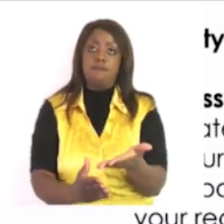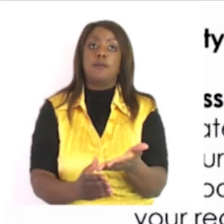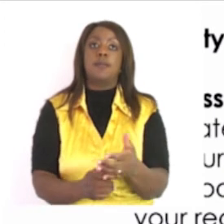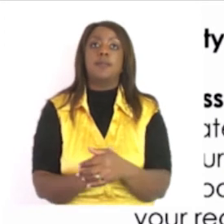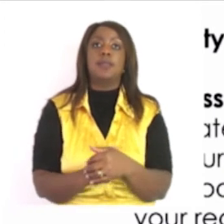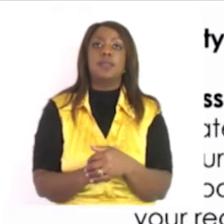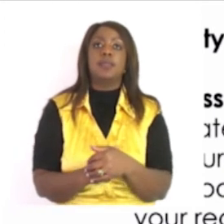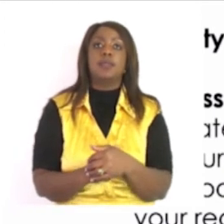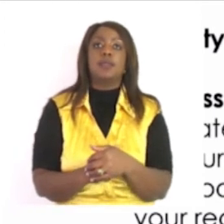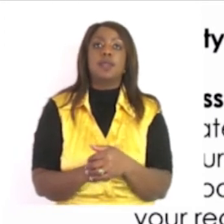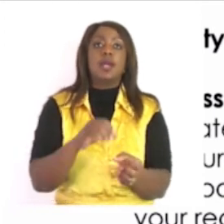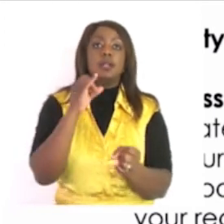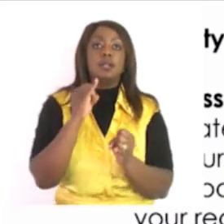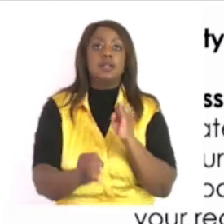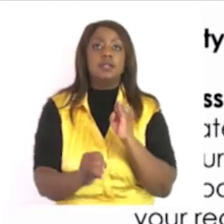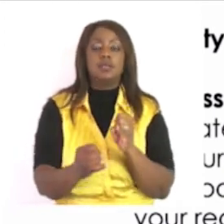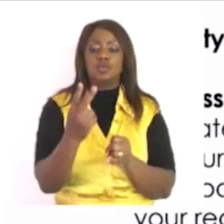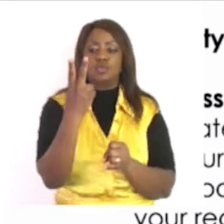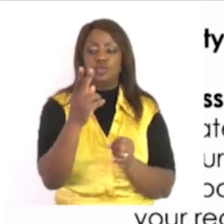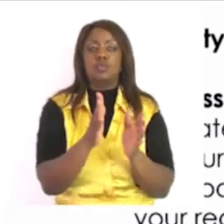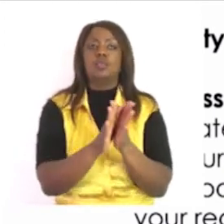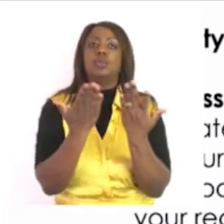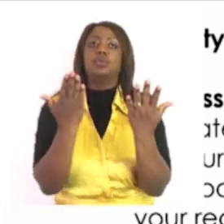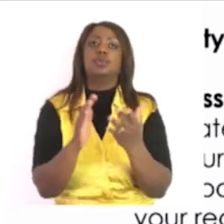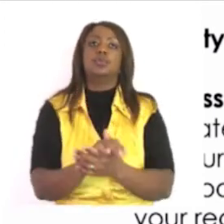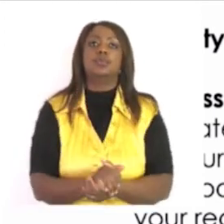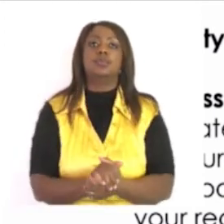you must leave the bag with only 2 books.